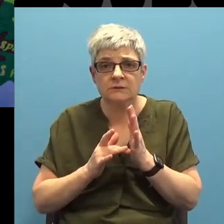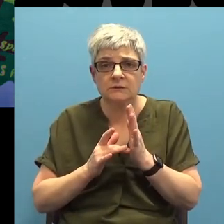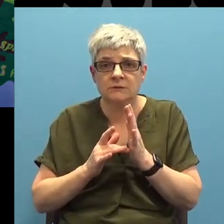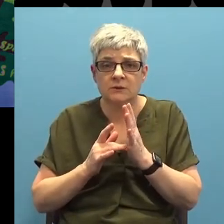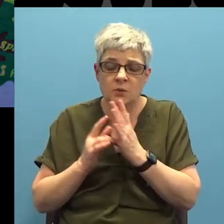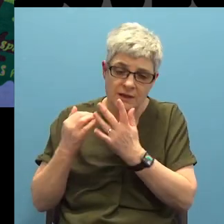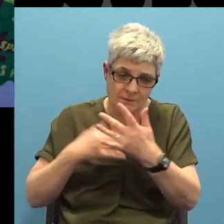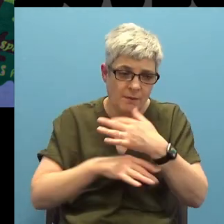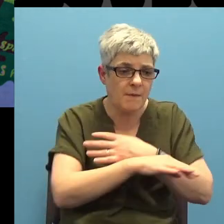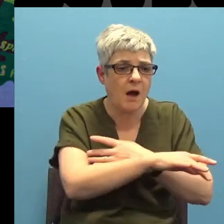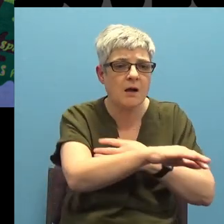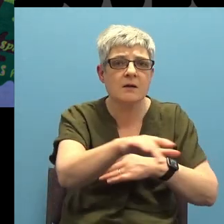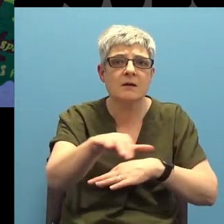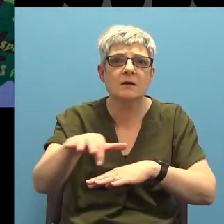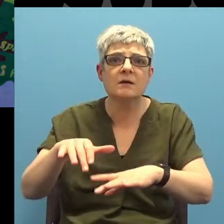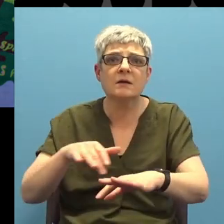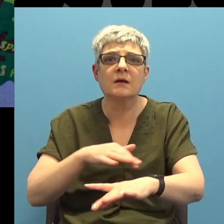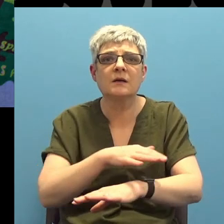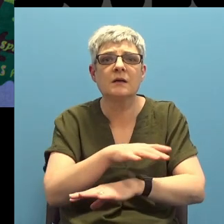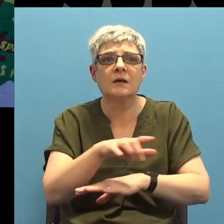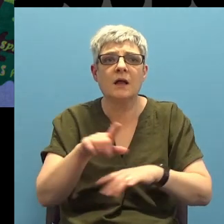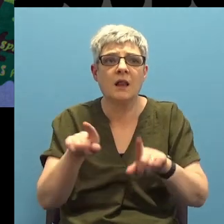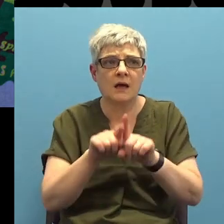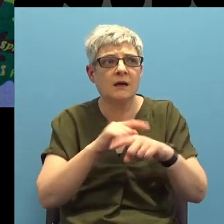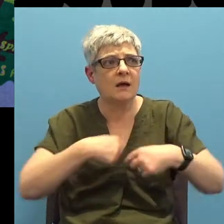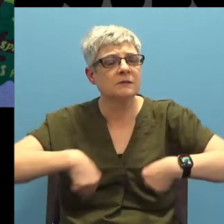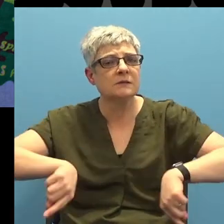who came among us as one of us,